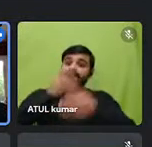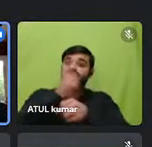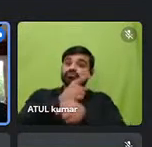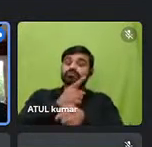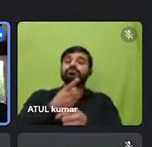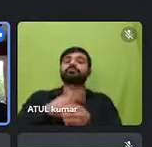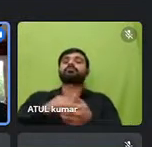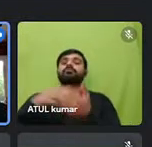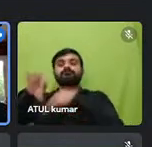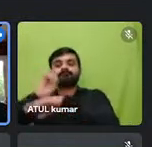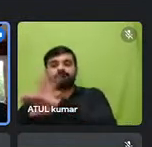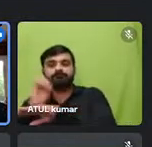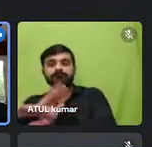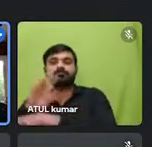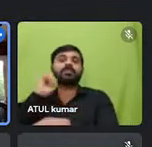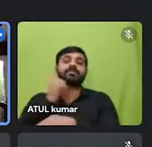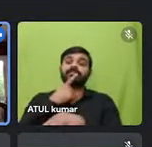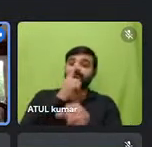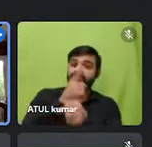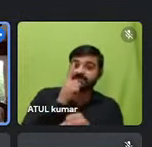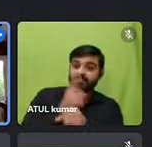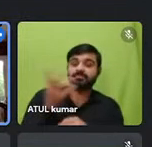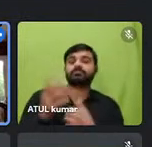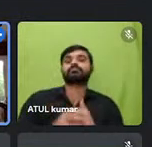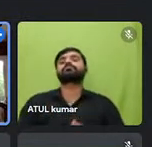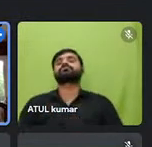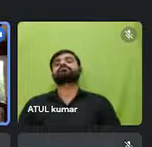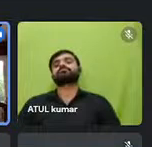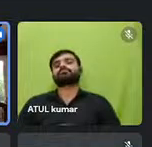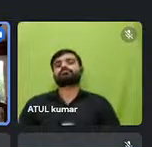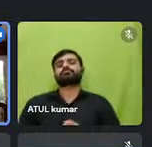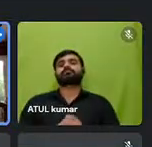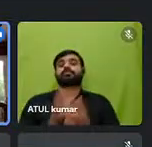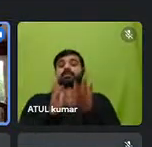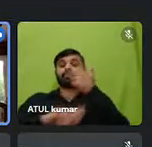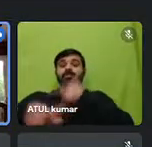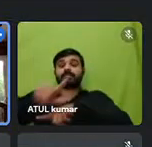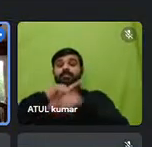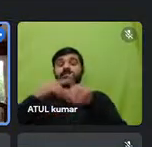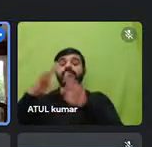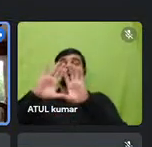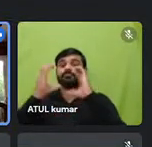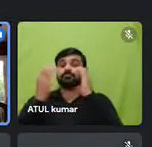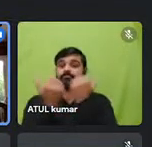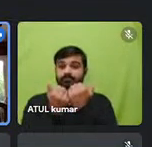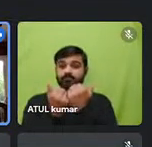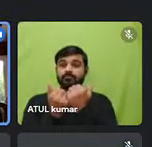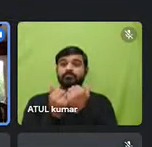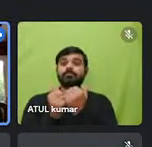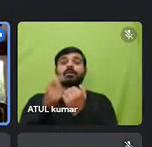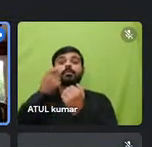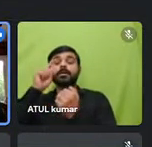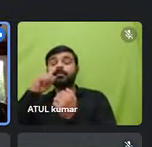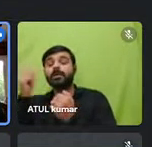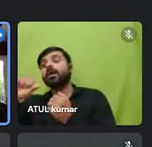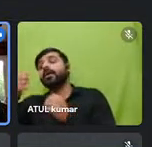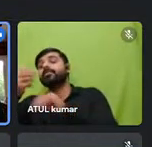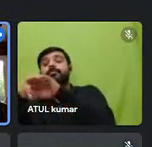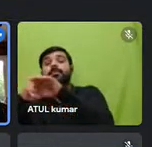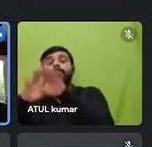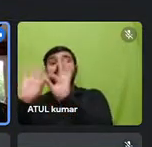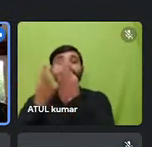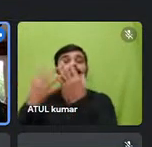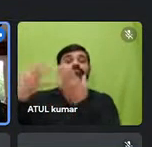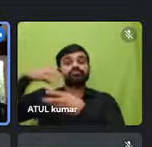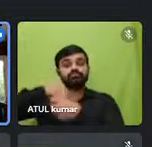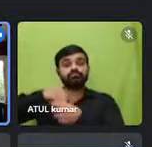deaf advisors, deaf teachers, sign language classes for parents and other members of the family,